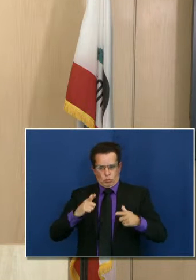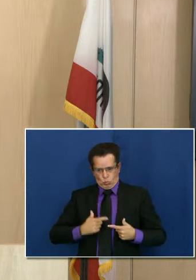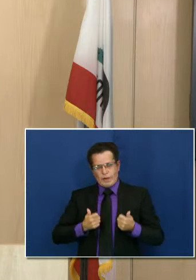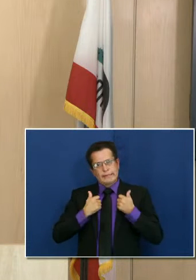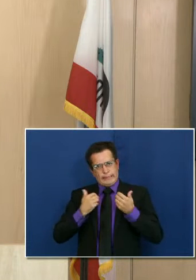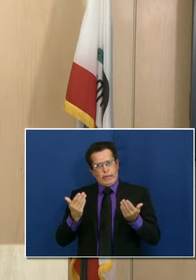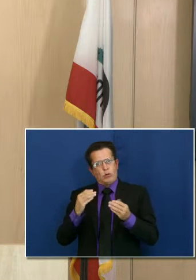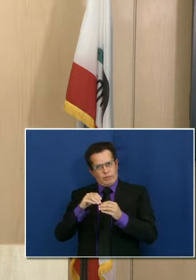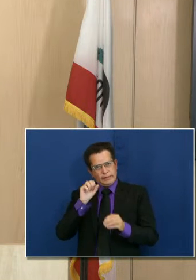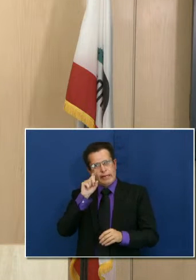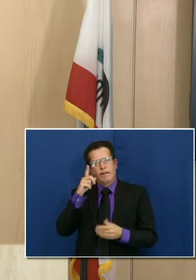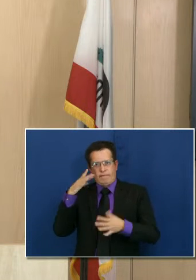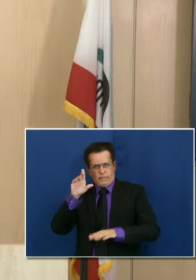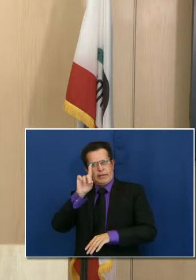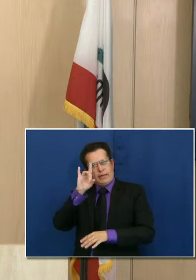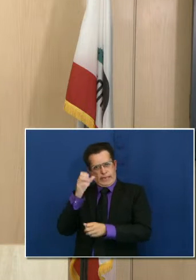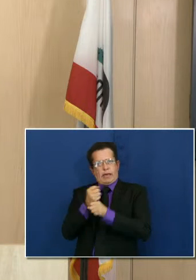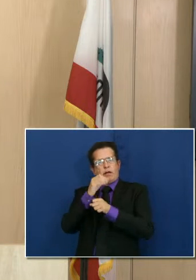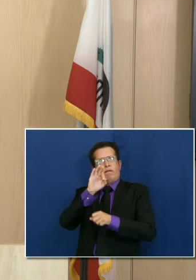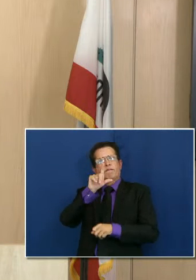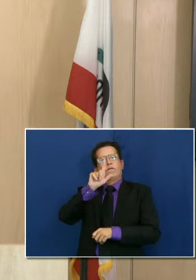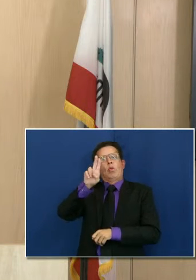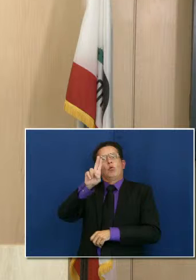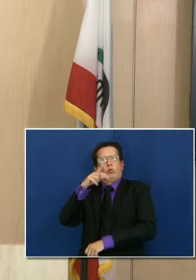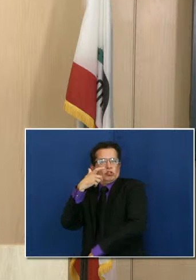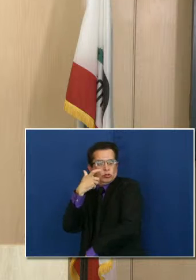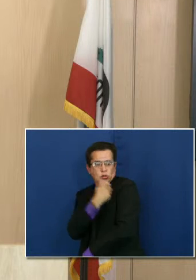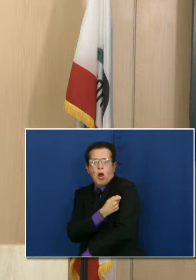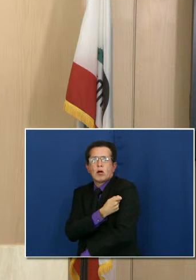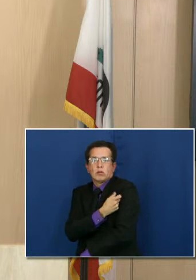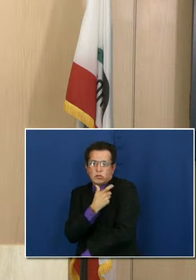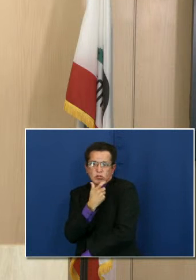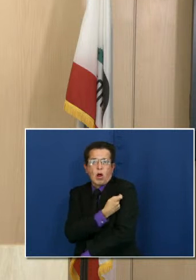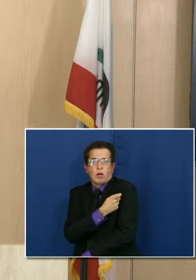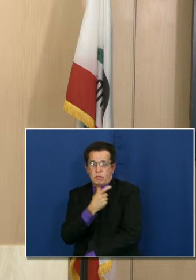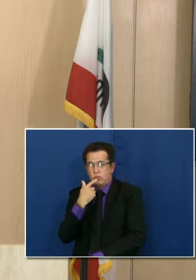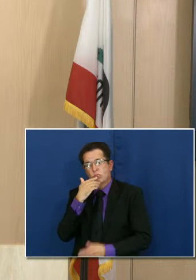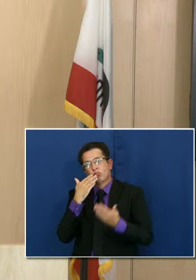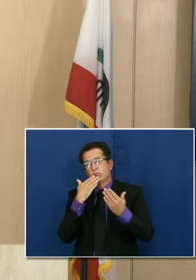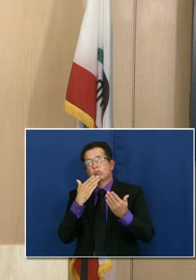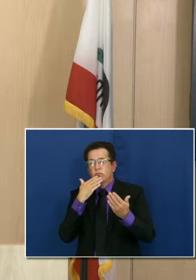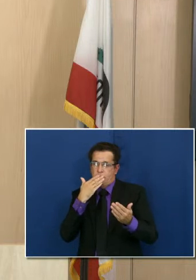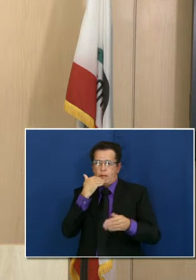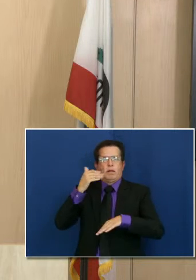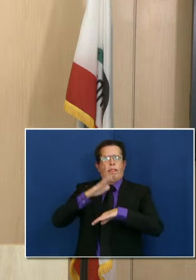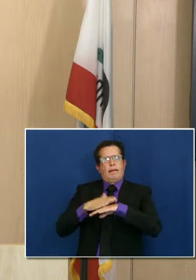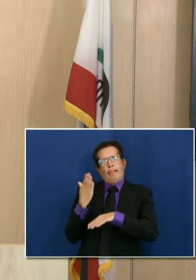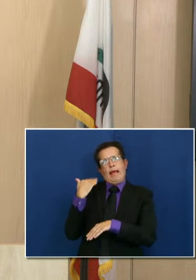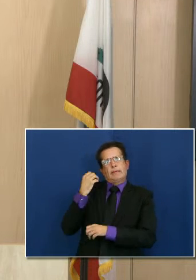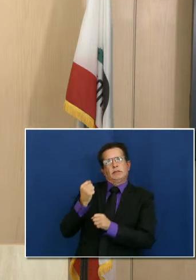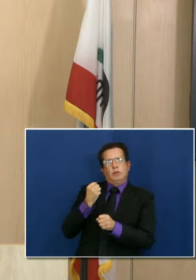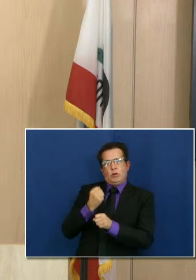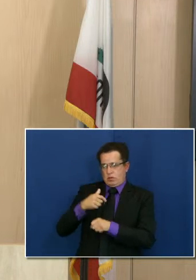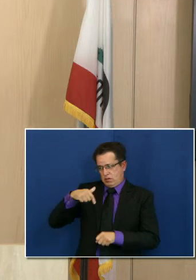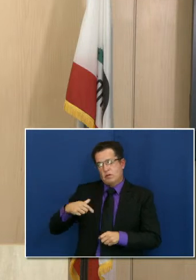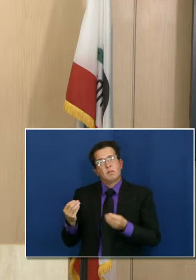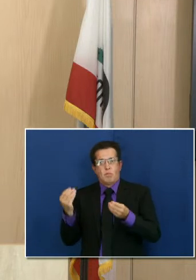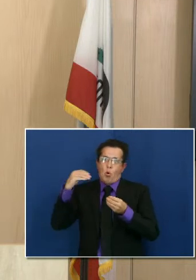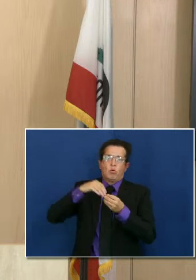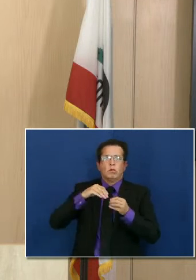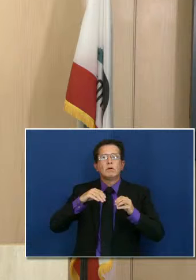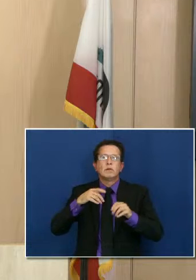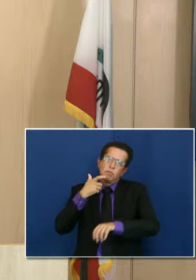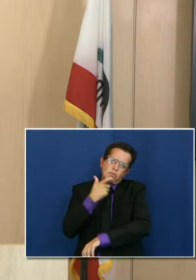take advantage of the seasonal flu vaccine shots. This is encouraging. This is way ahead from last year, and it really kind of sets the pace for